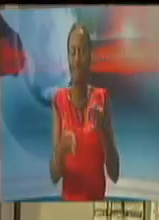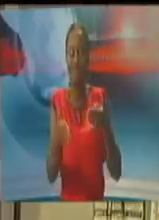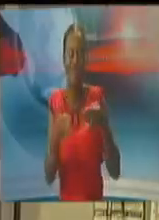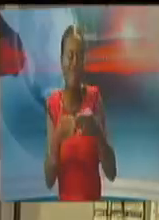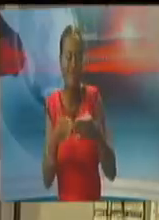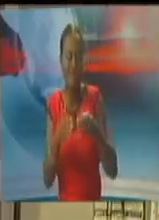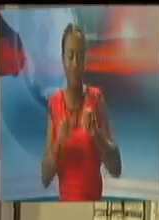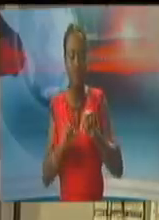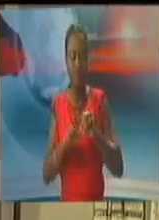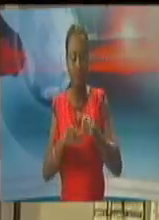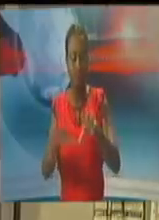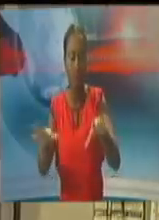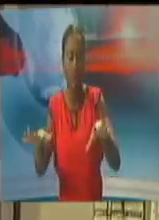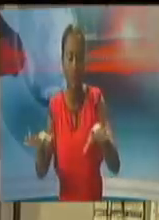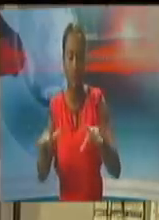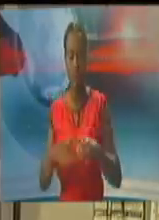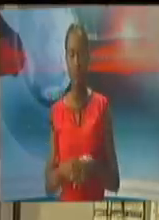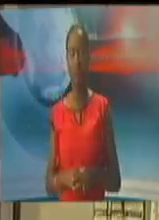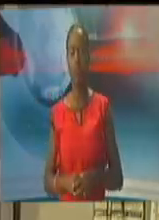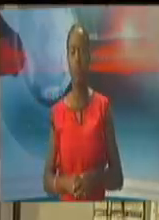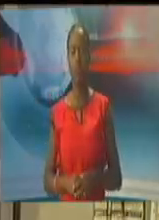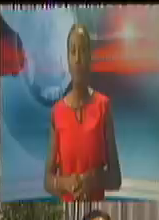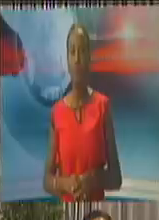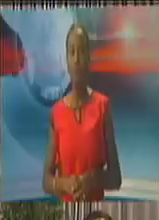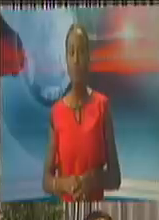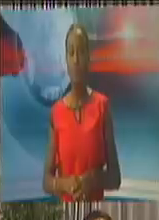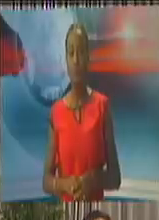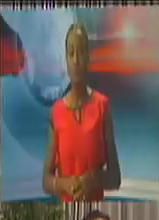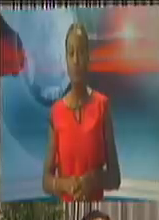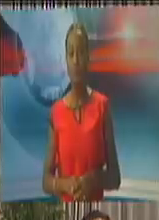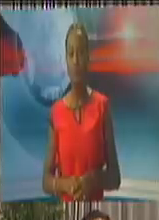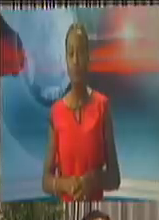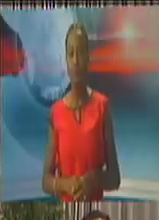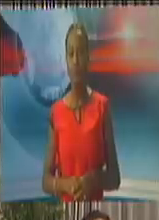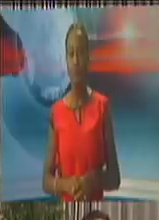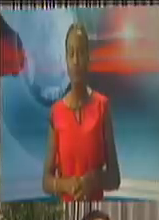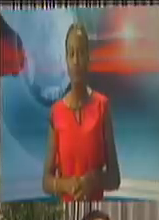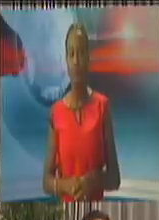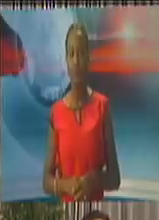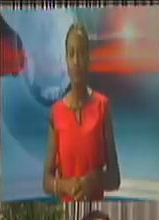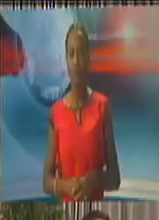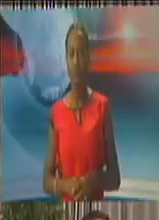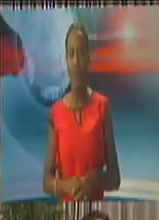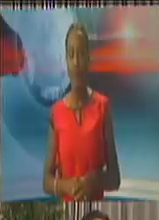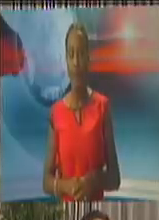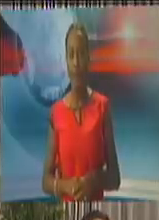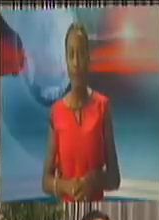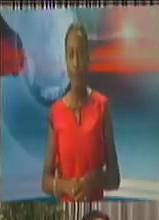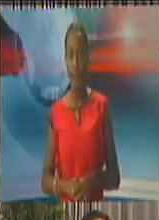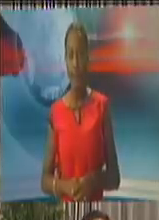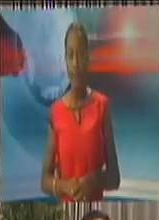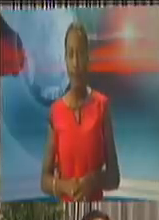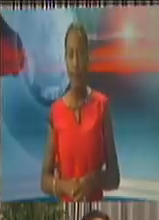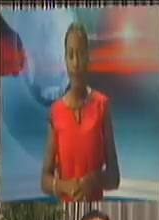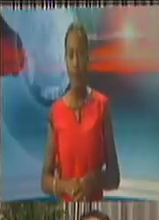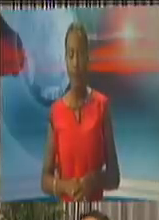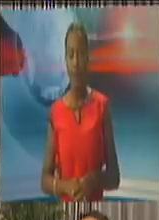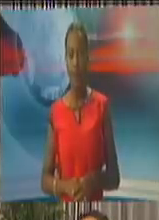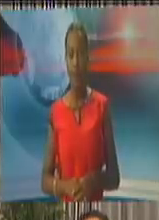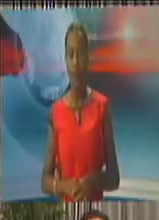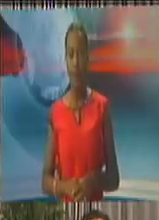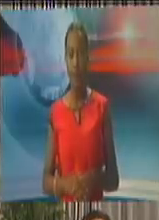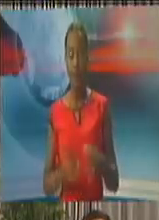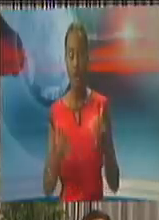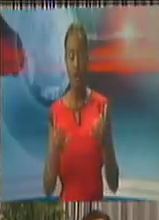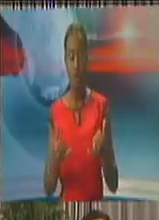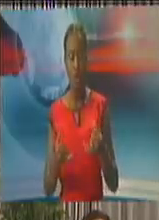Thank you, ladies and gentlemen. We are out of time, but there are a lot of hands still up. So we want to just ask you to, you know, pose